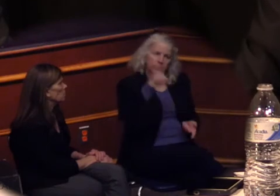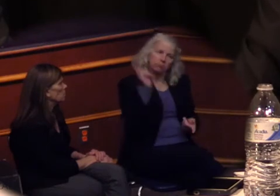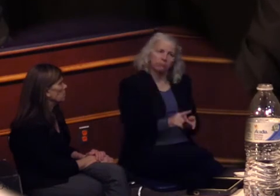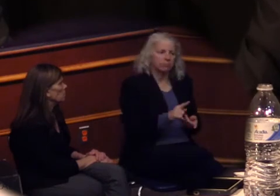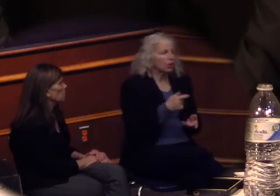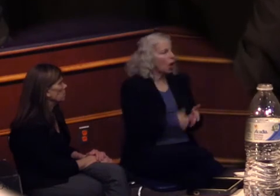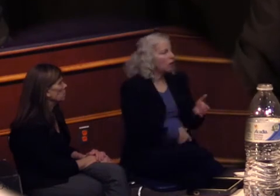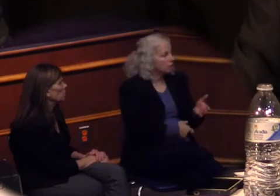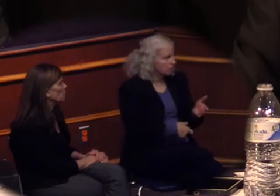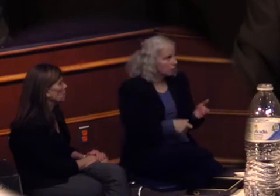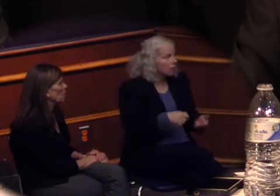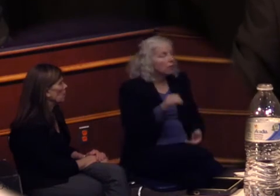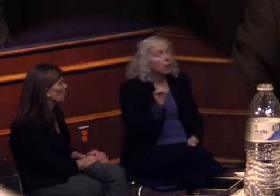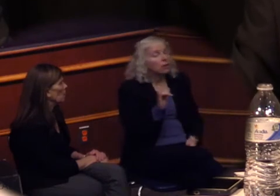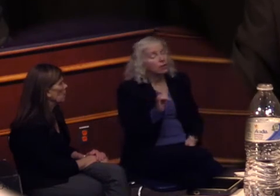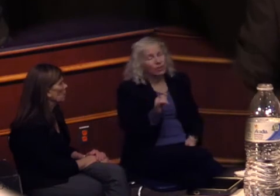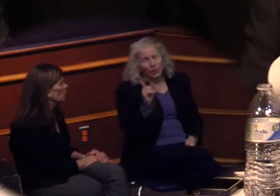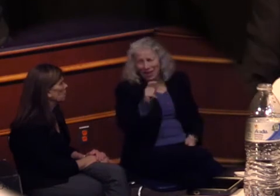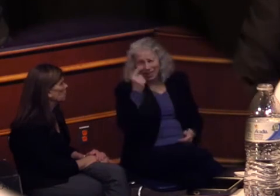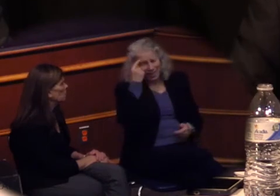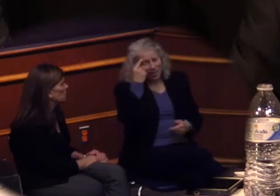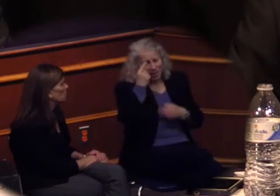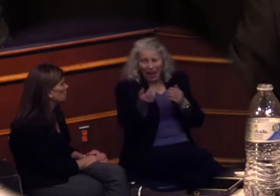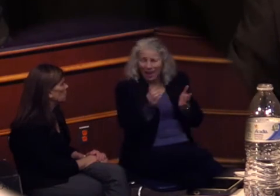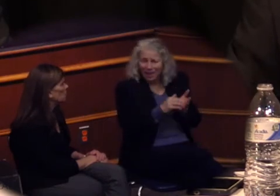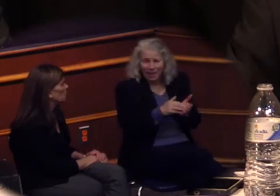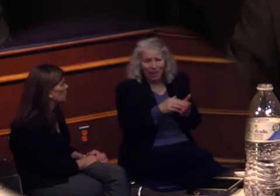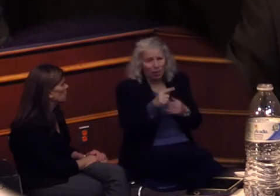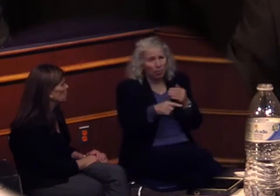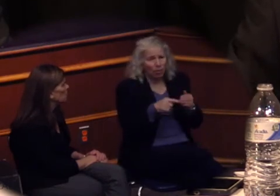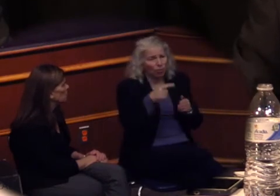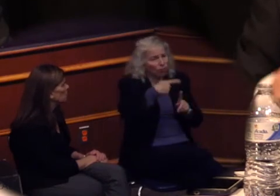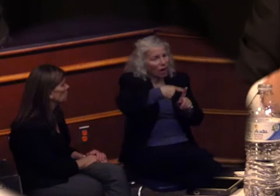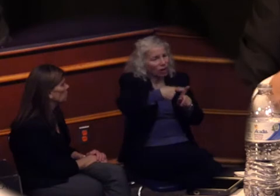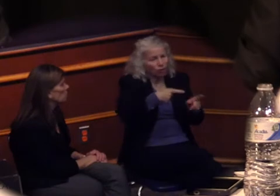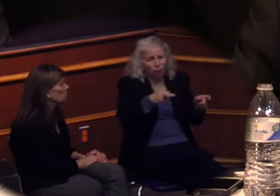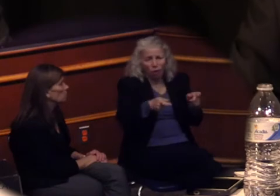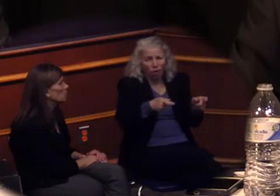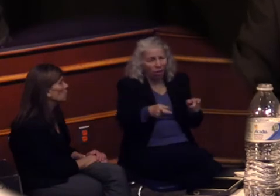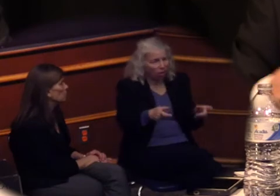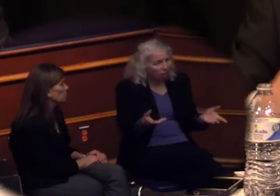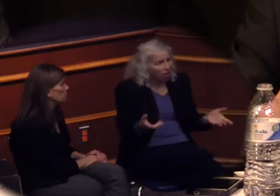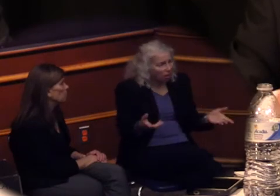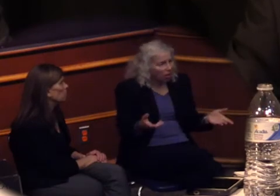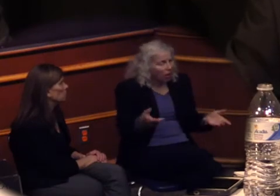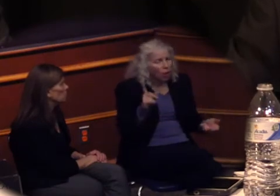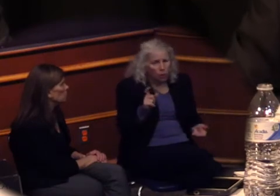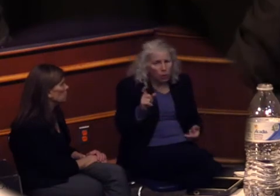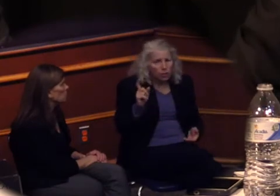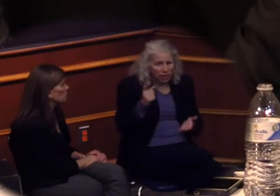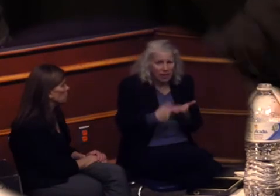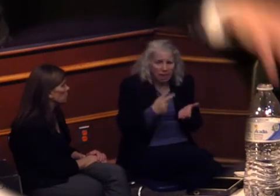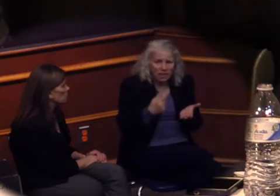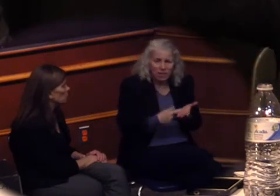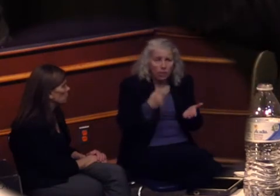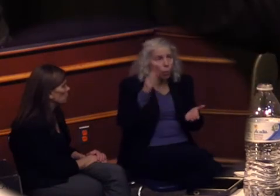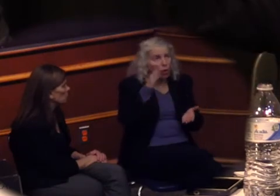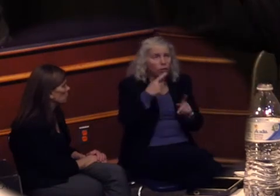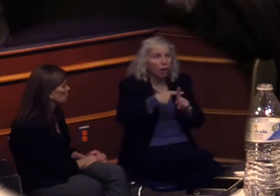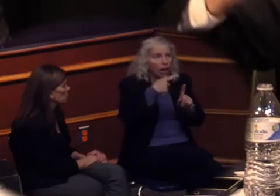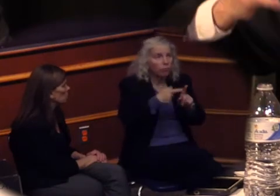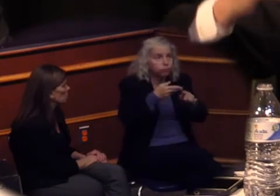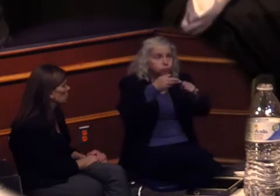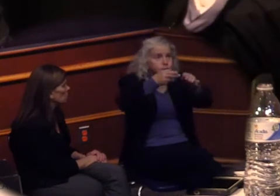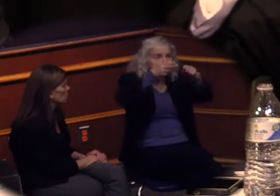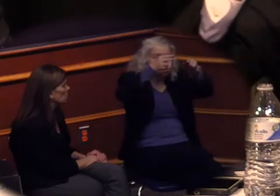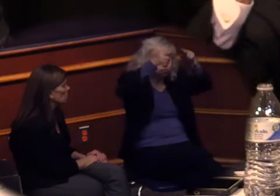we need to look again at controlling rent. I mean, we need to discuss whether we are just going to have rent soar